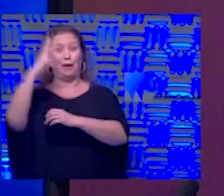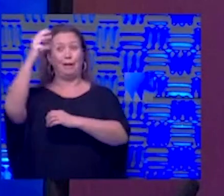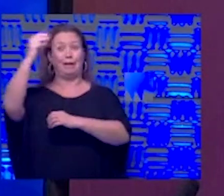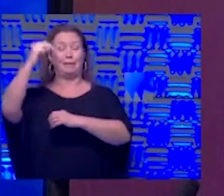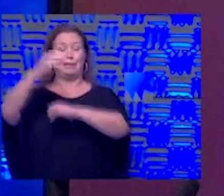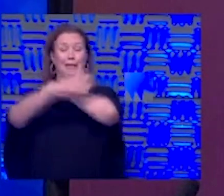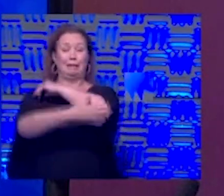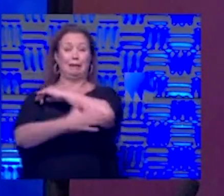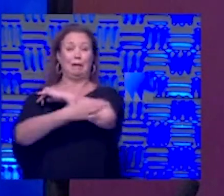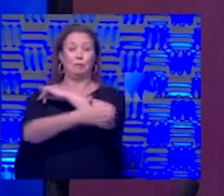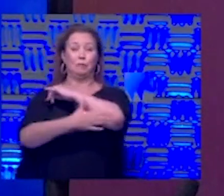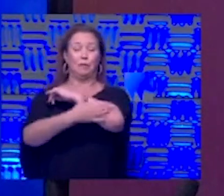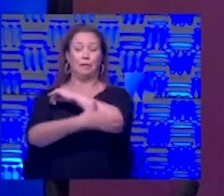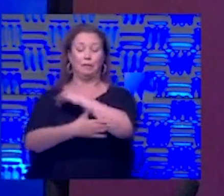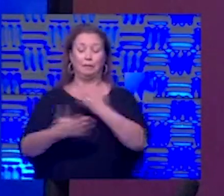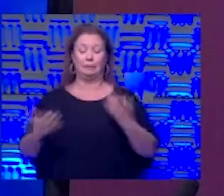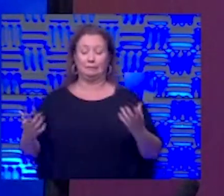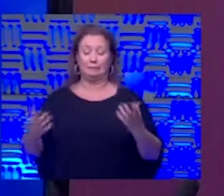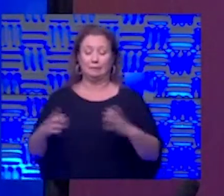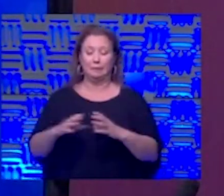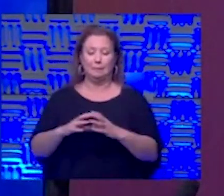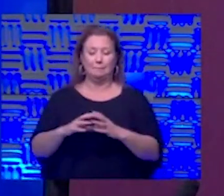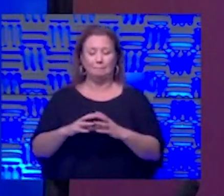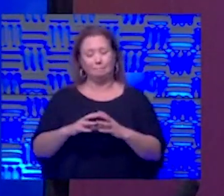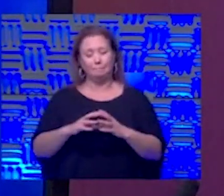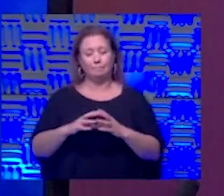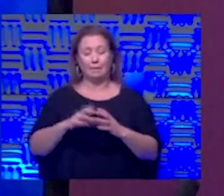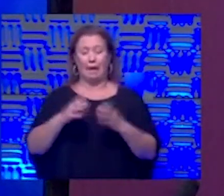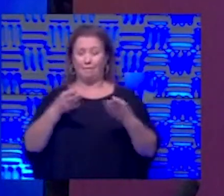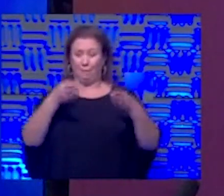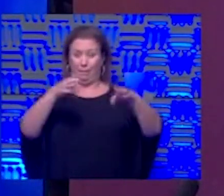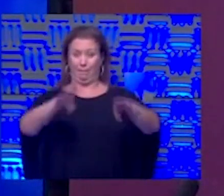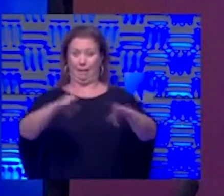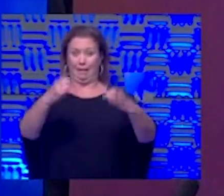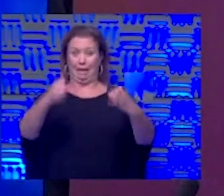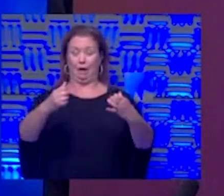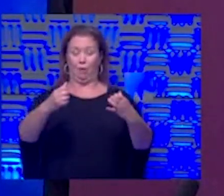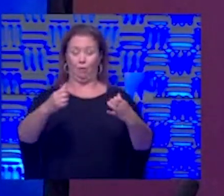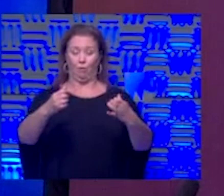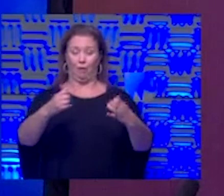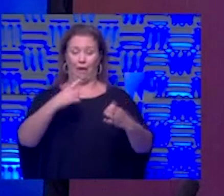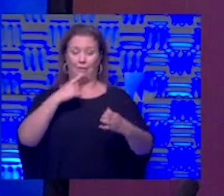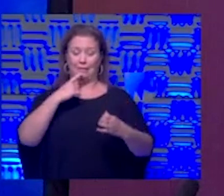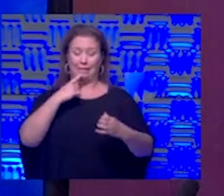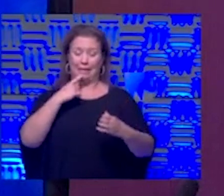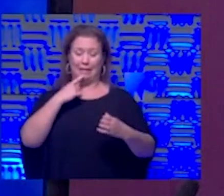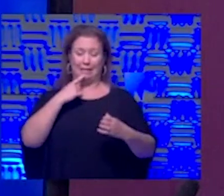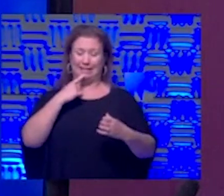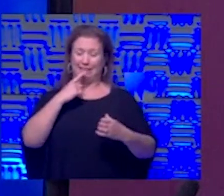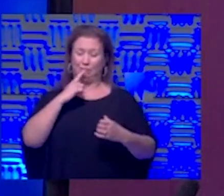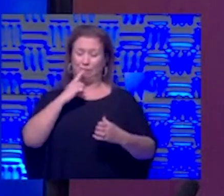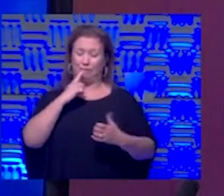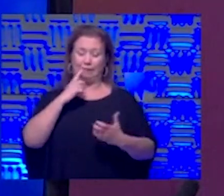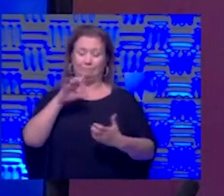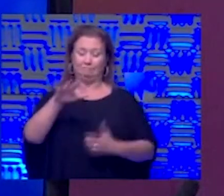country, I think if you had to bet now, I'd be saying that's really